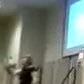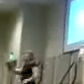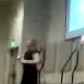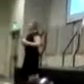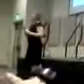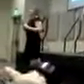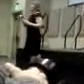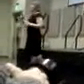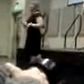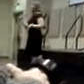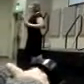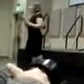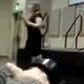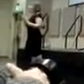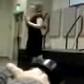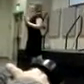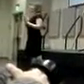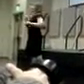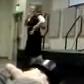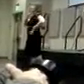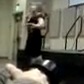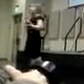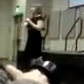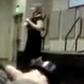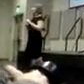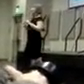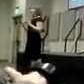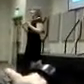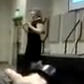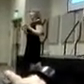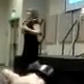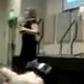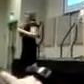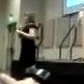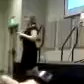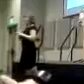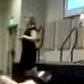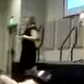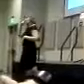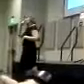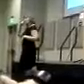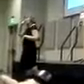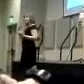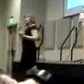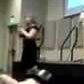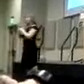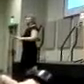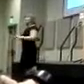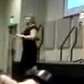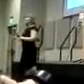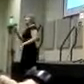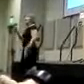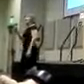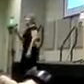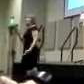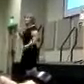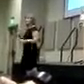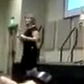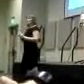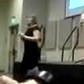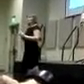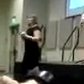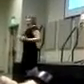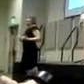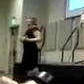all these downfalls, and I'm about halfway through each downfall. I can't pull a word out. Because my brain is used to function in our mega-cafee when I come to function. Without